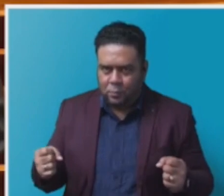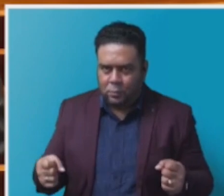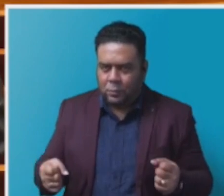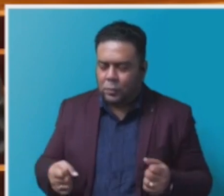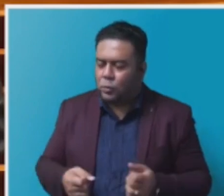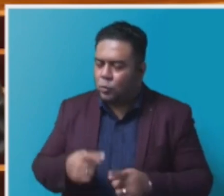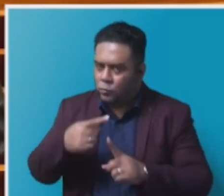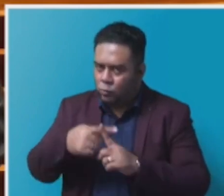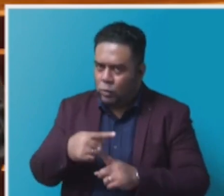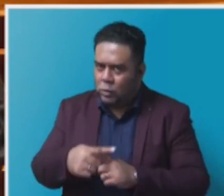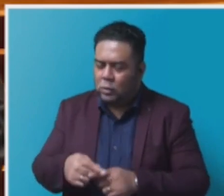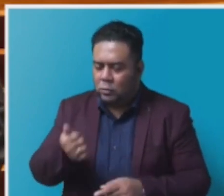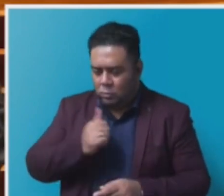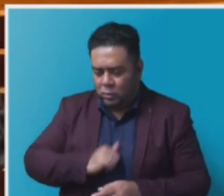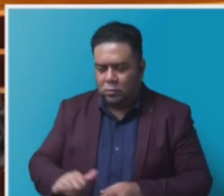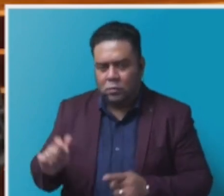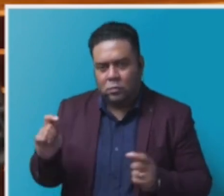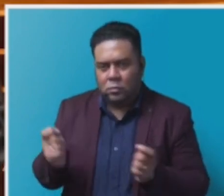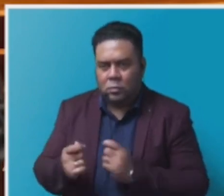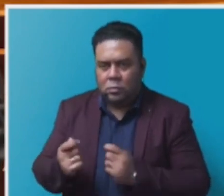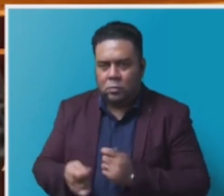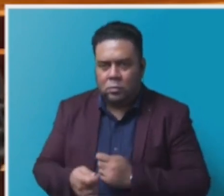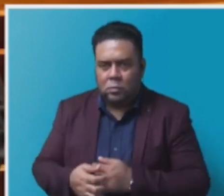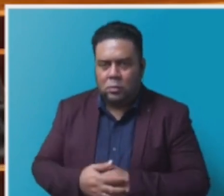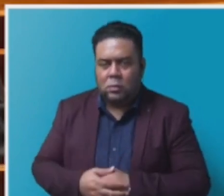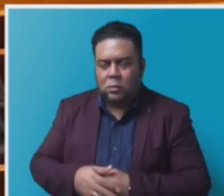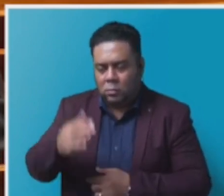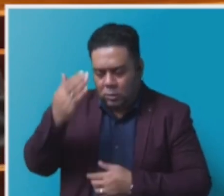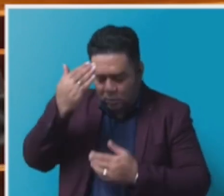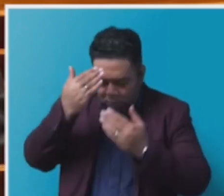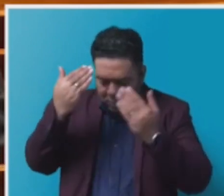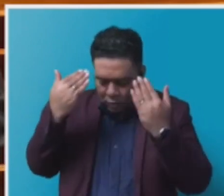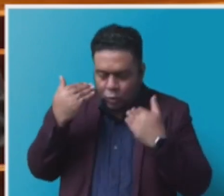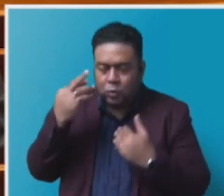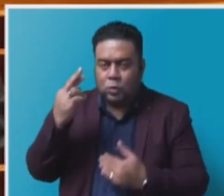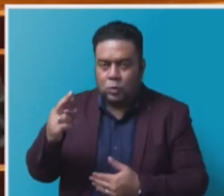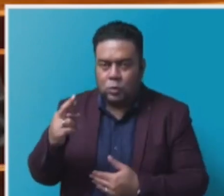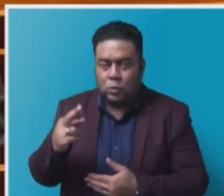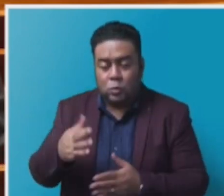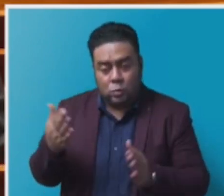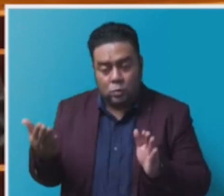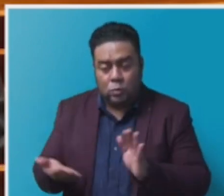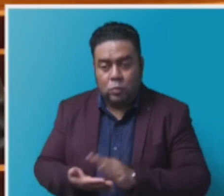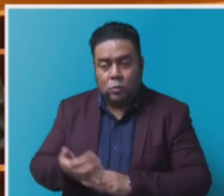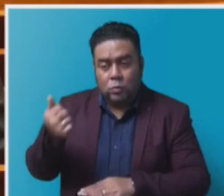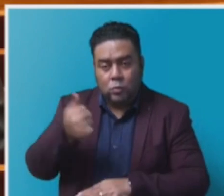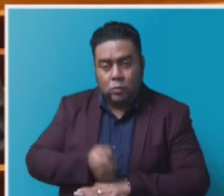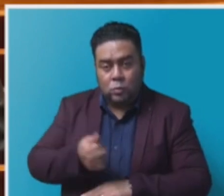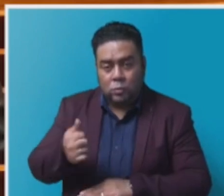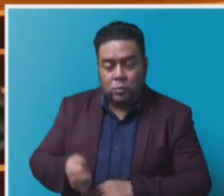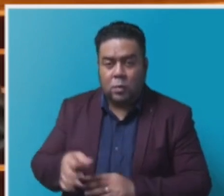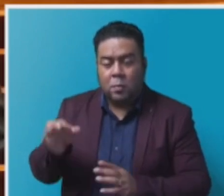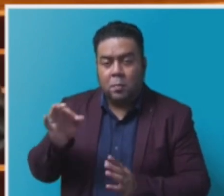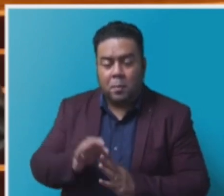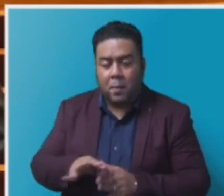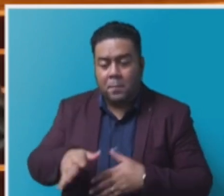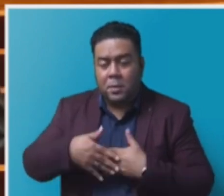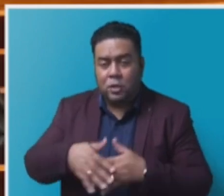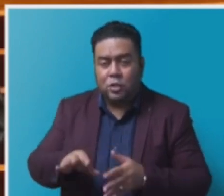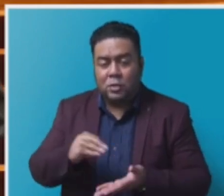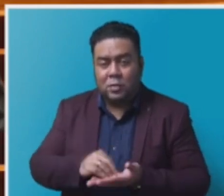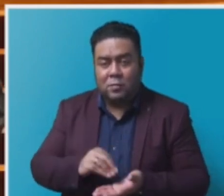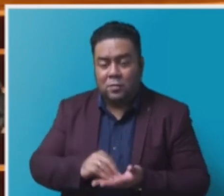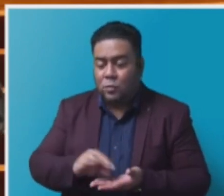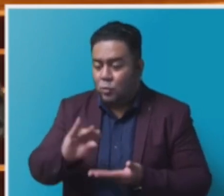drive positive and behavioral change. Mr. Speaker, sir, under the government's public service broadcast grant